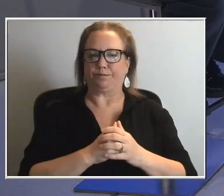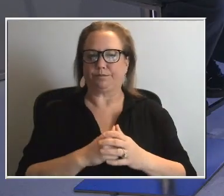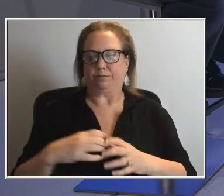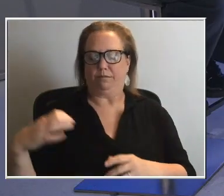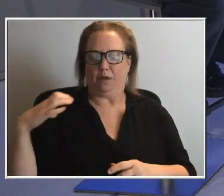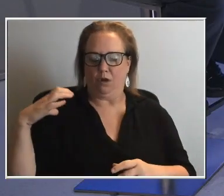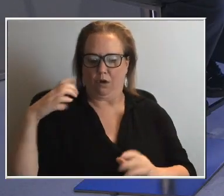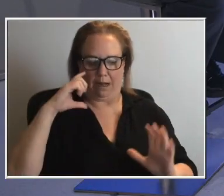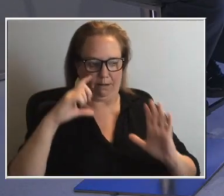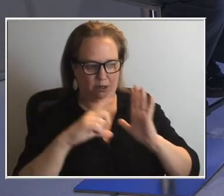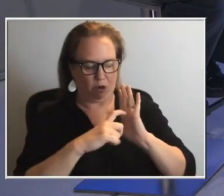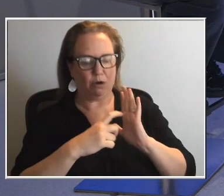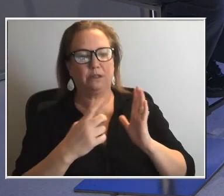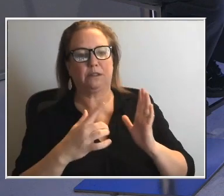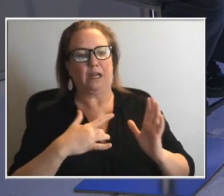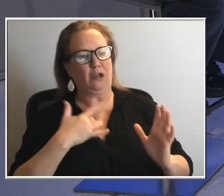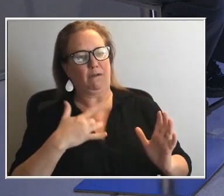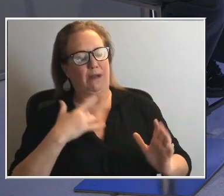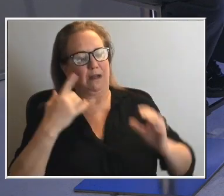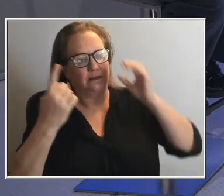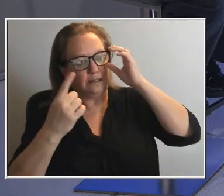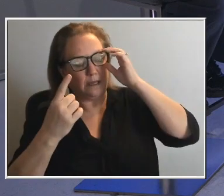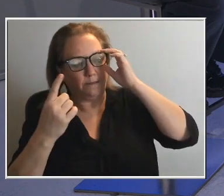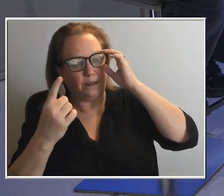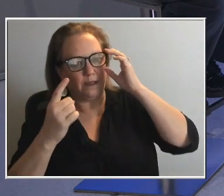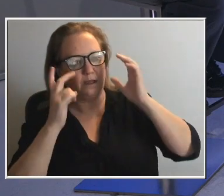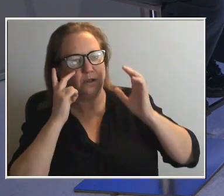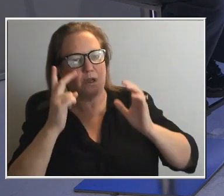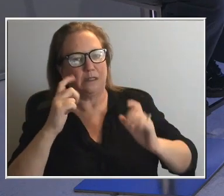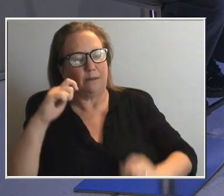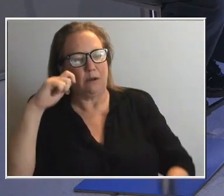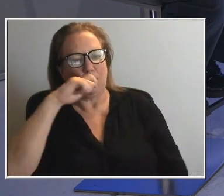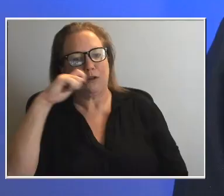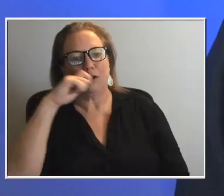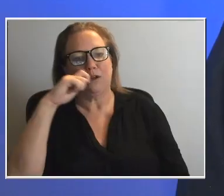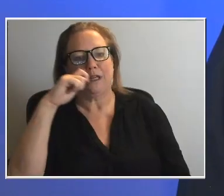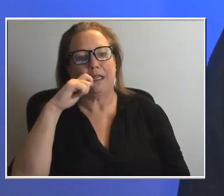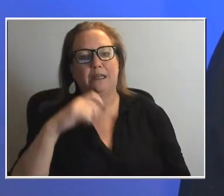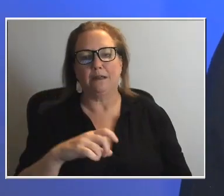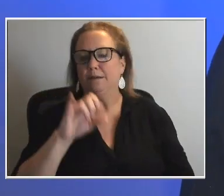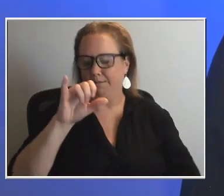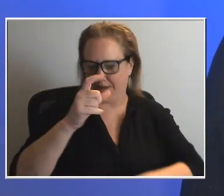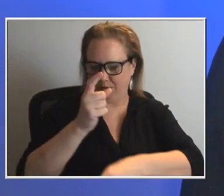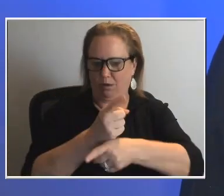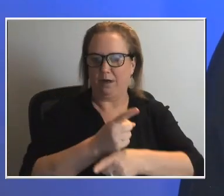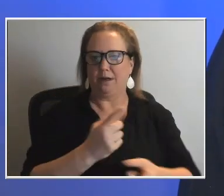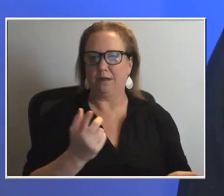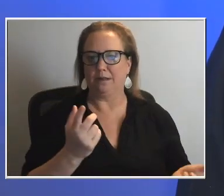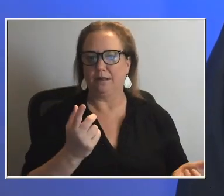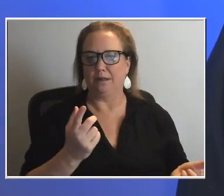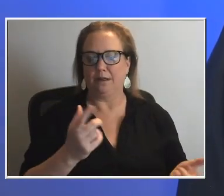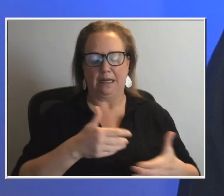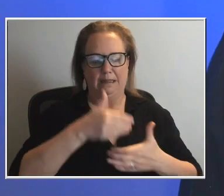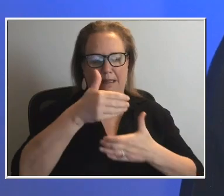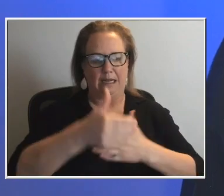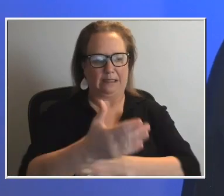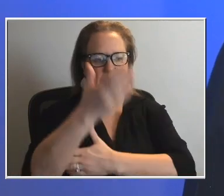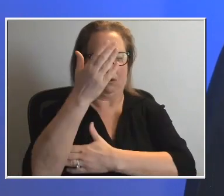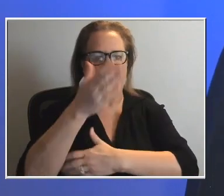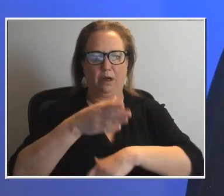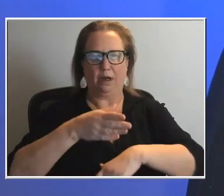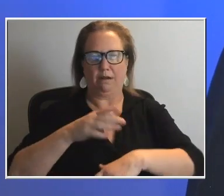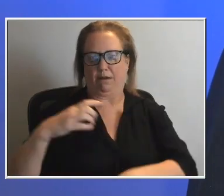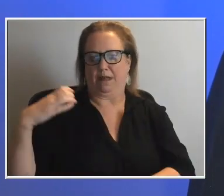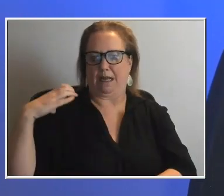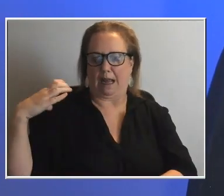and then you felt something and saw something when you were brushing your teeth? That's right. So the next morning after my captain